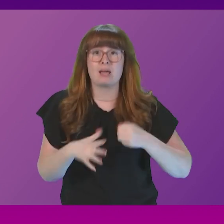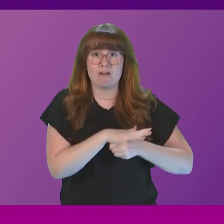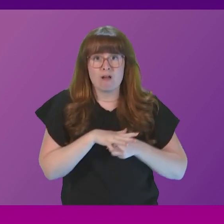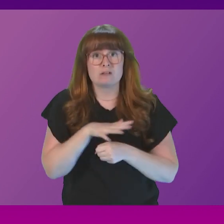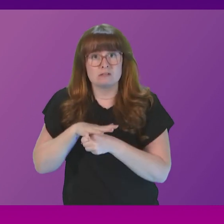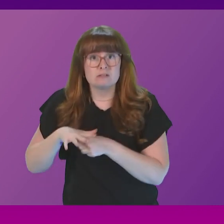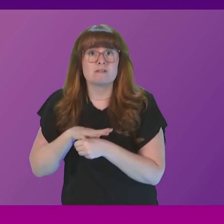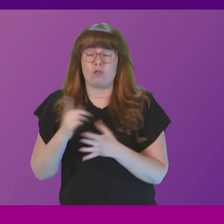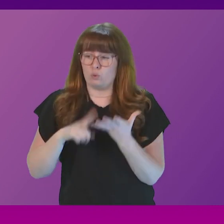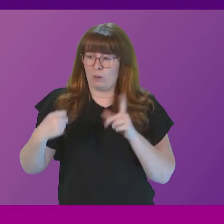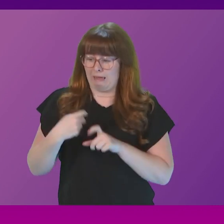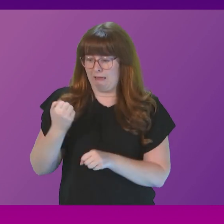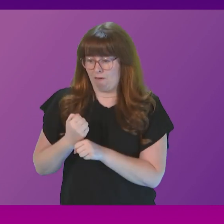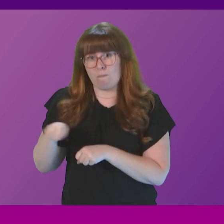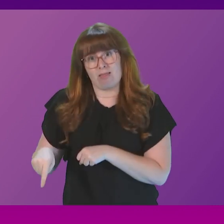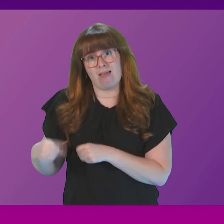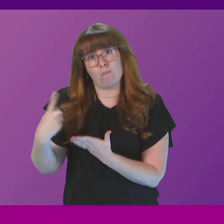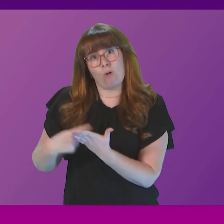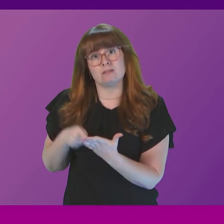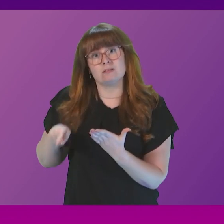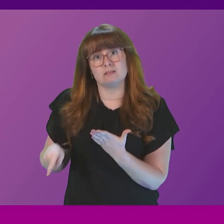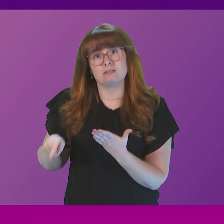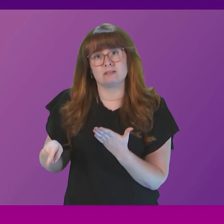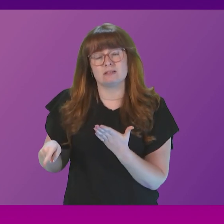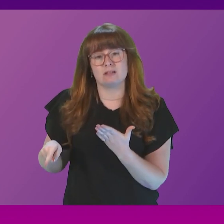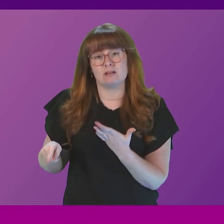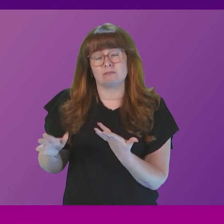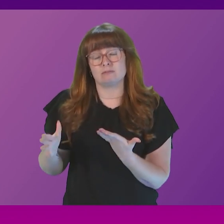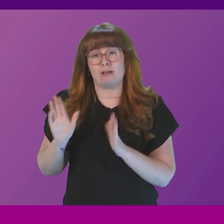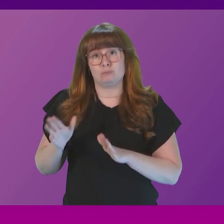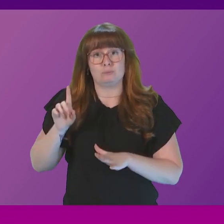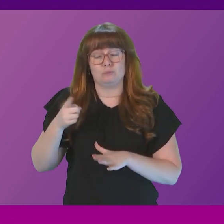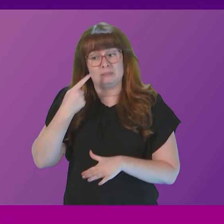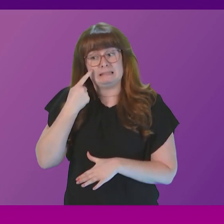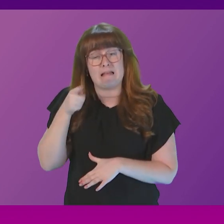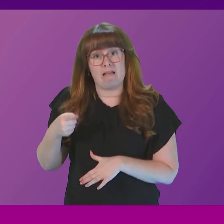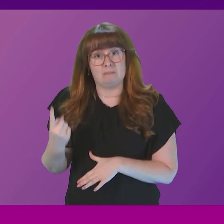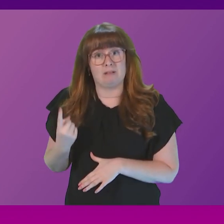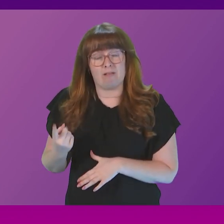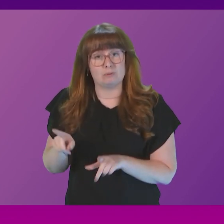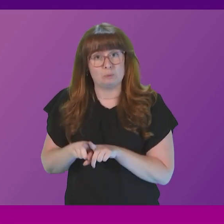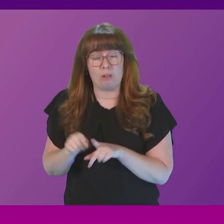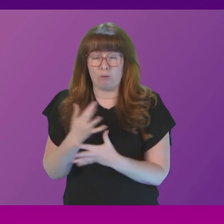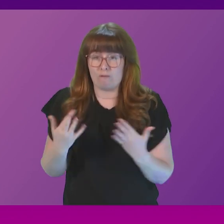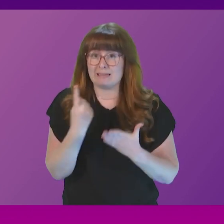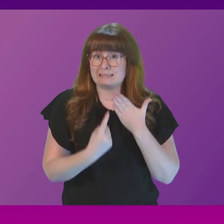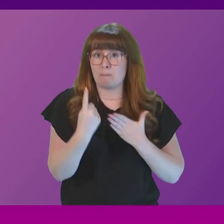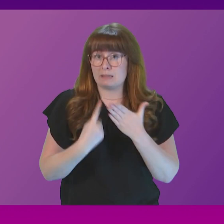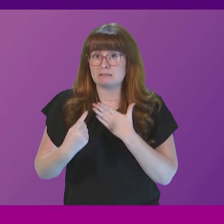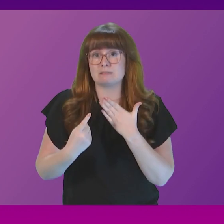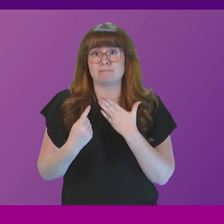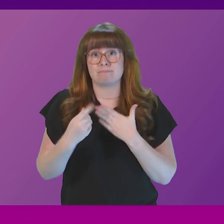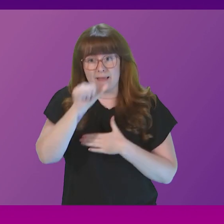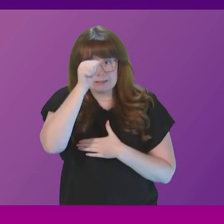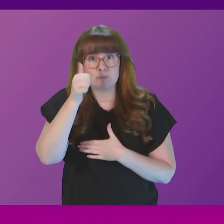of UK government policy which, you know, don't need to take my word for it. You can see from many independent experts in the third